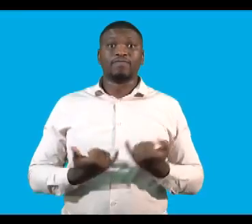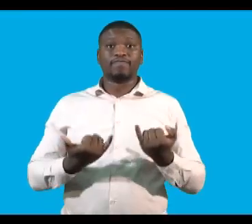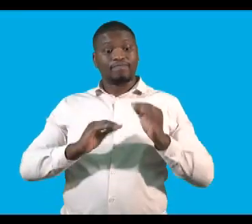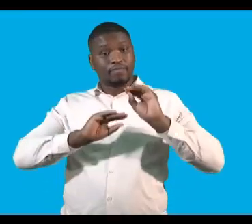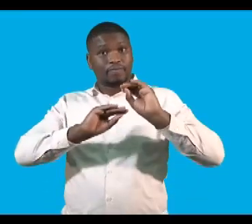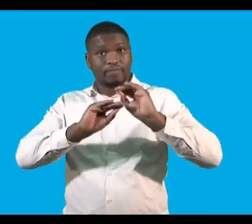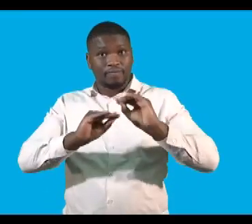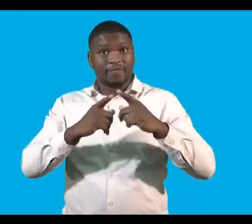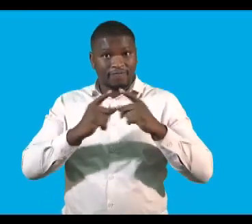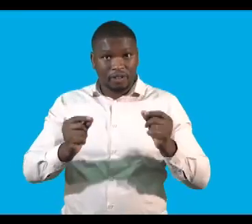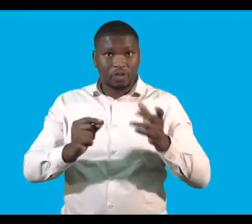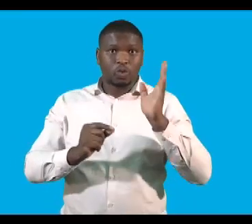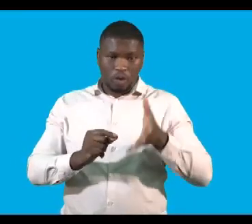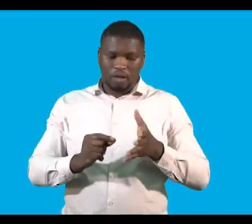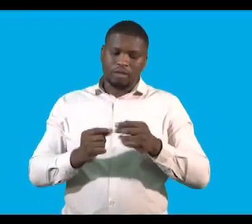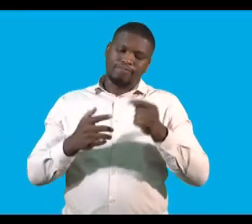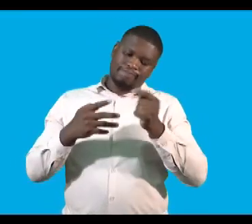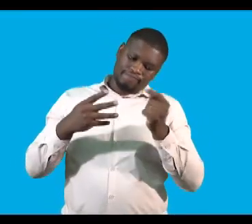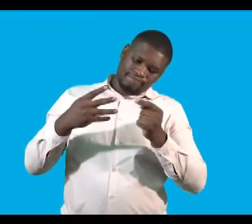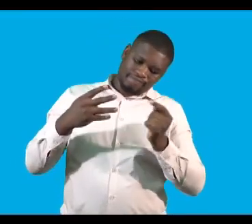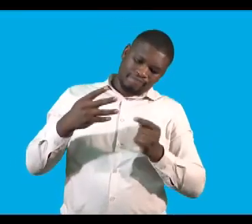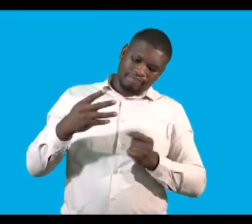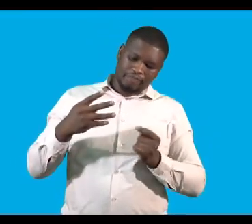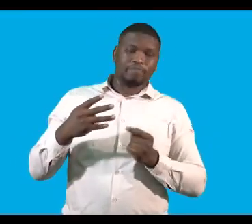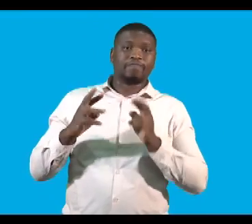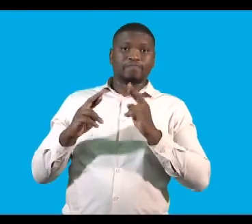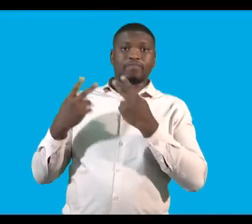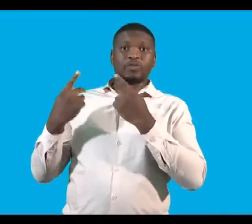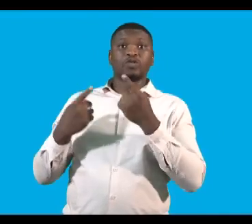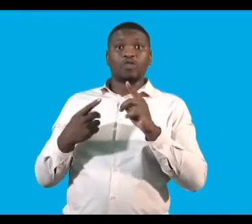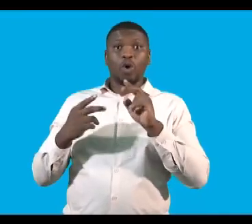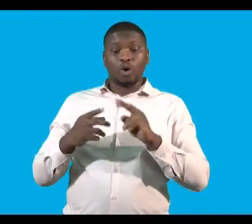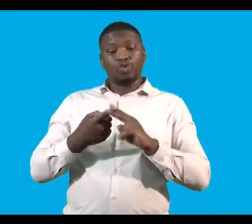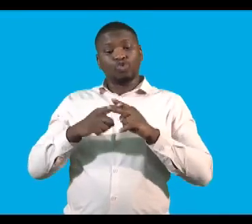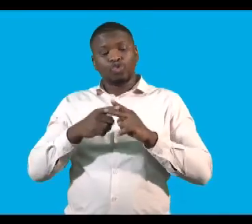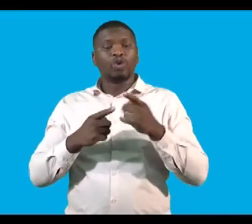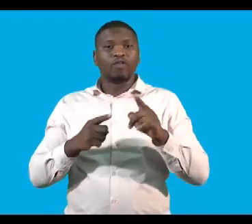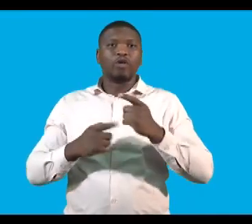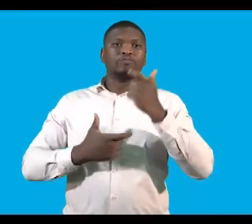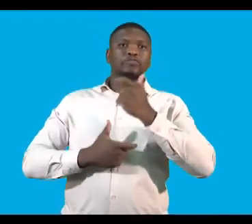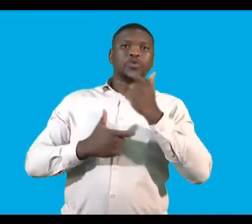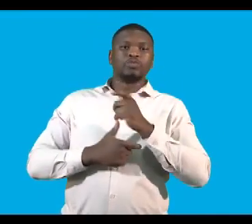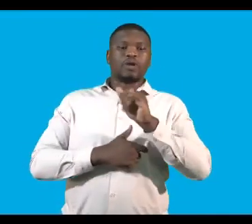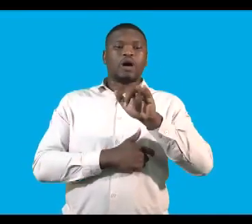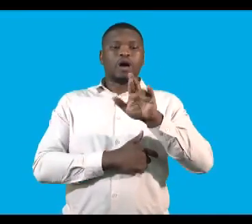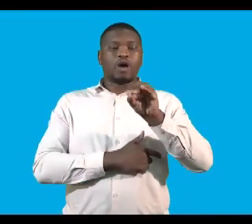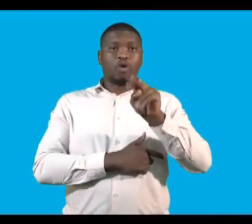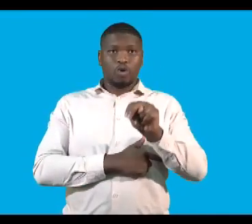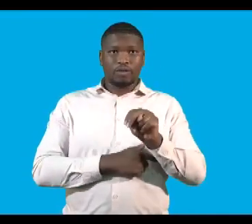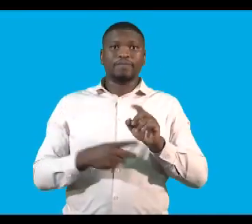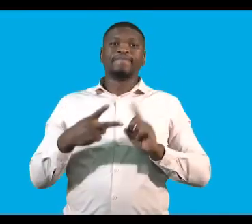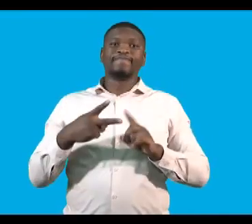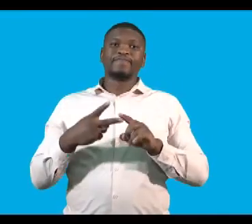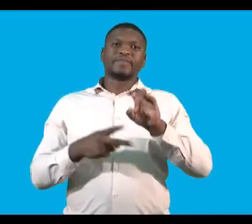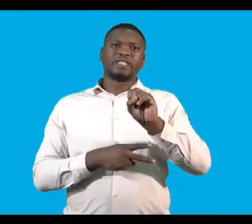By the end of the lesson, we will address the following: revising tools of humor such as irony, stereotyping,